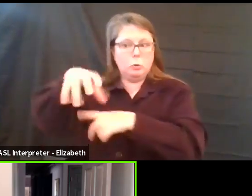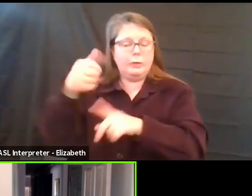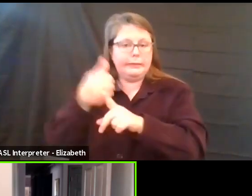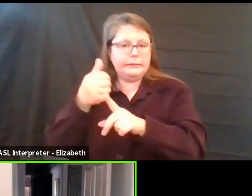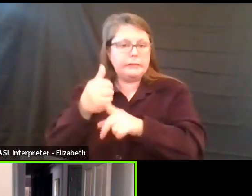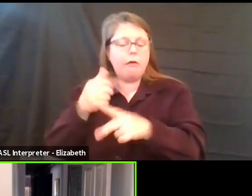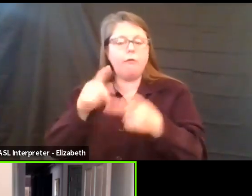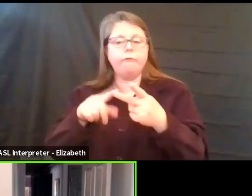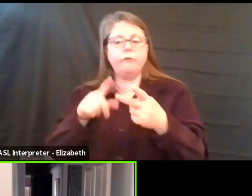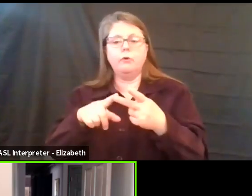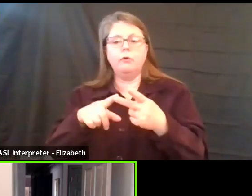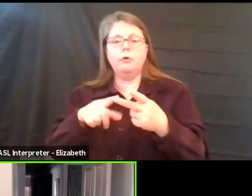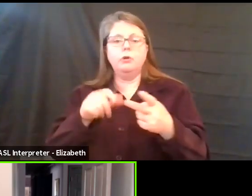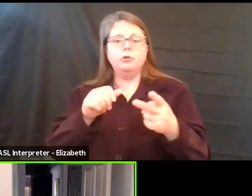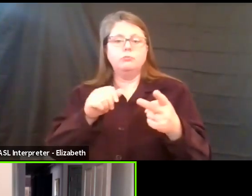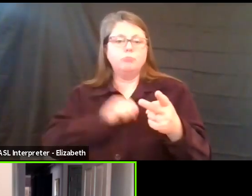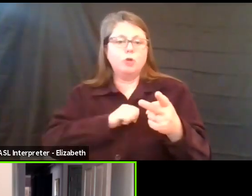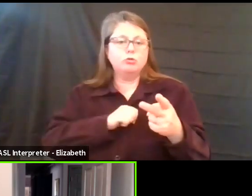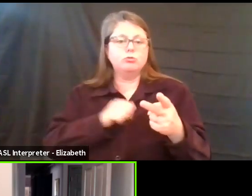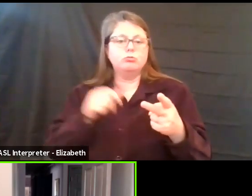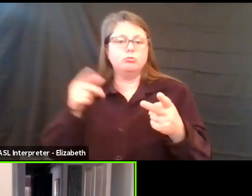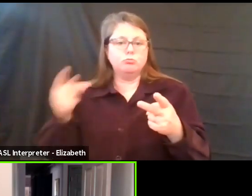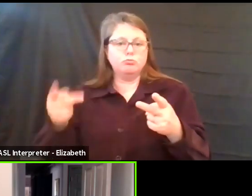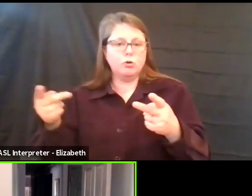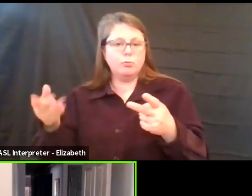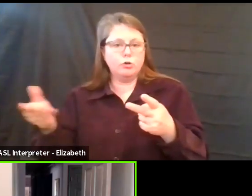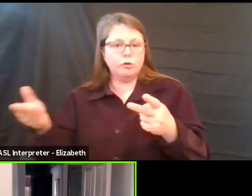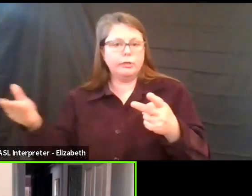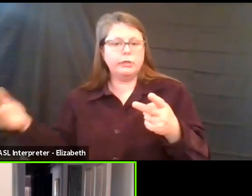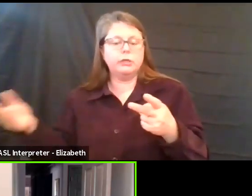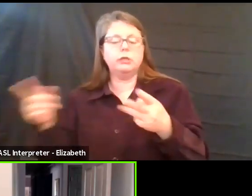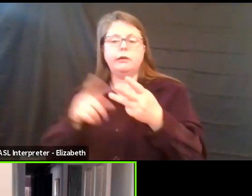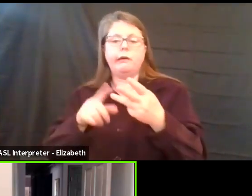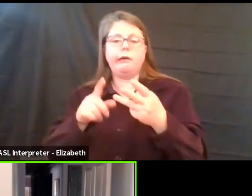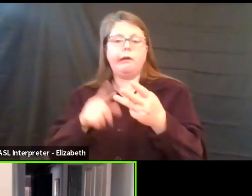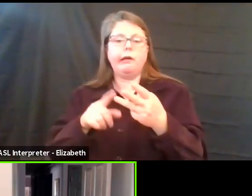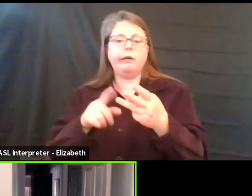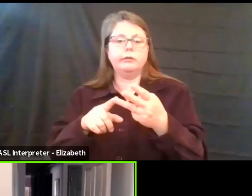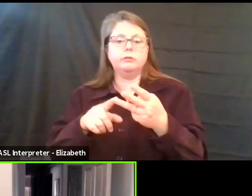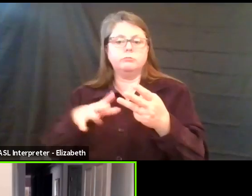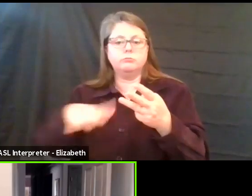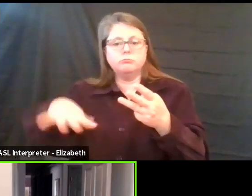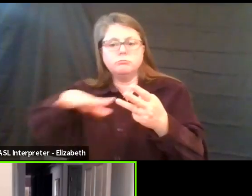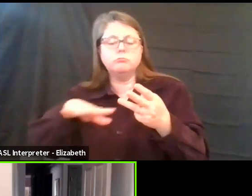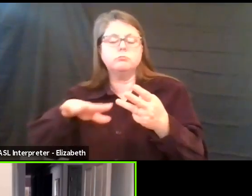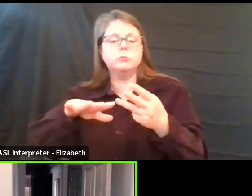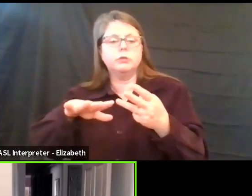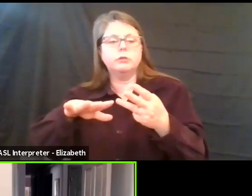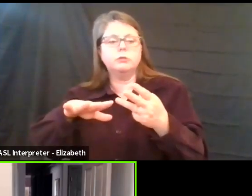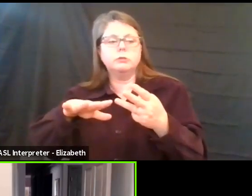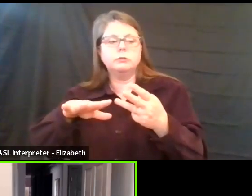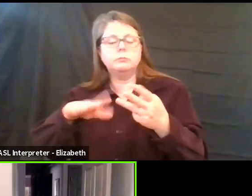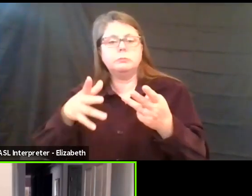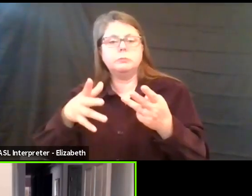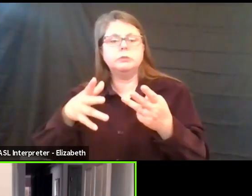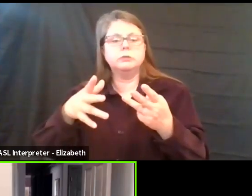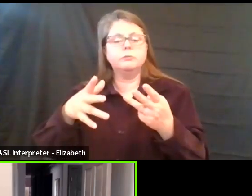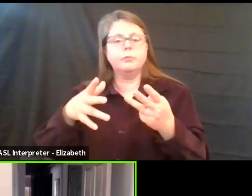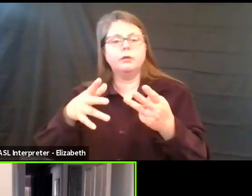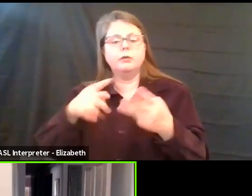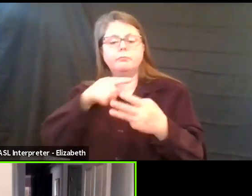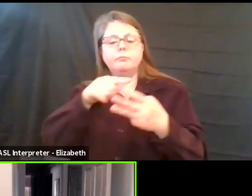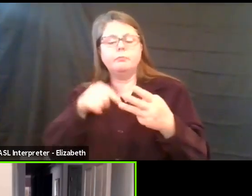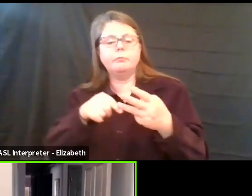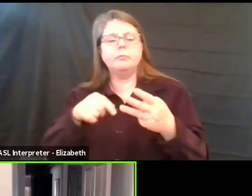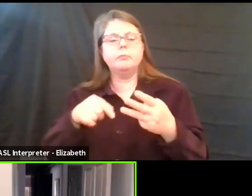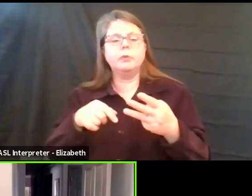So the easiest one, I guess, to discuss first is the unit itself. Oftentimes, manufacturers' homes are written on what's called an